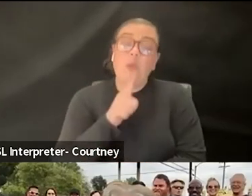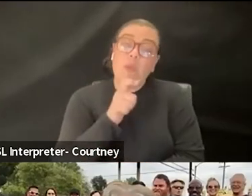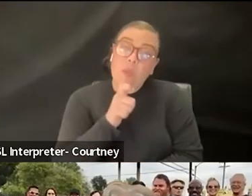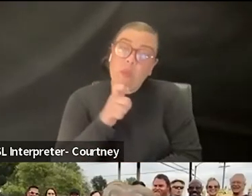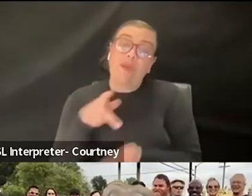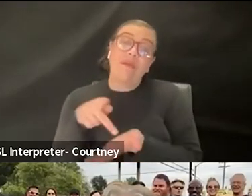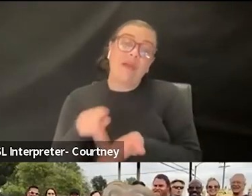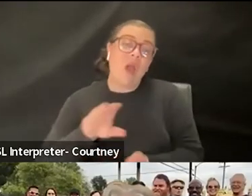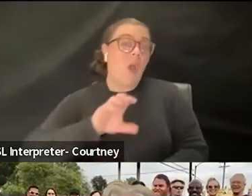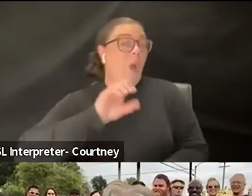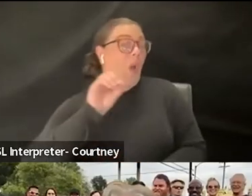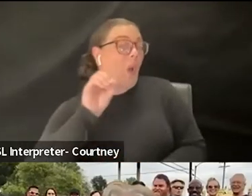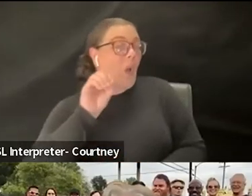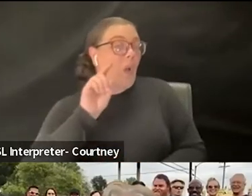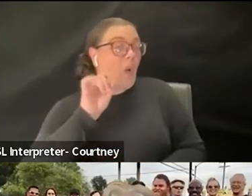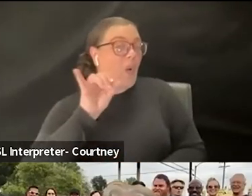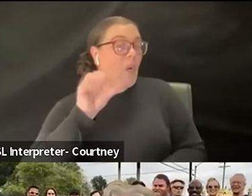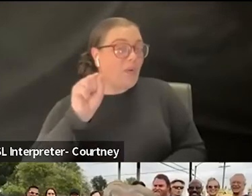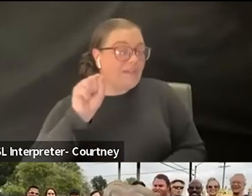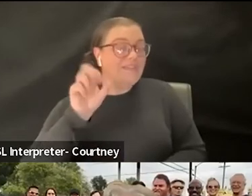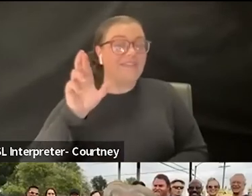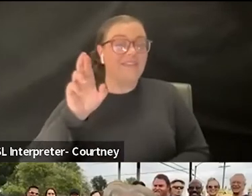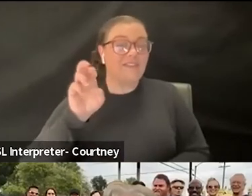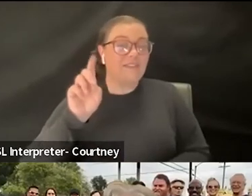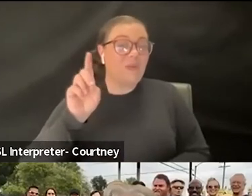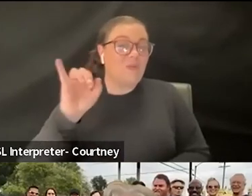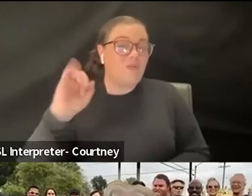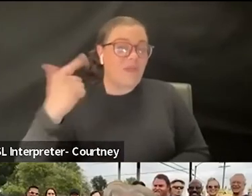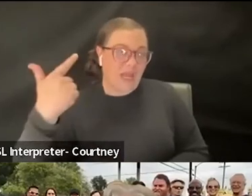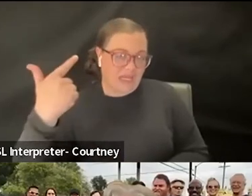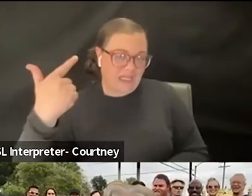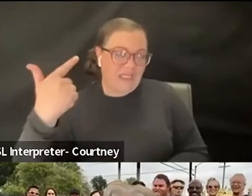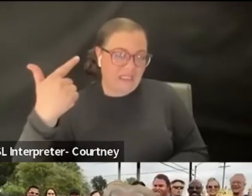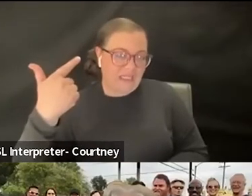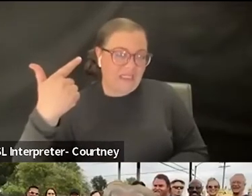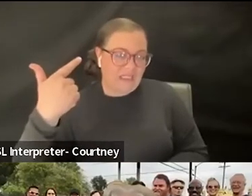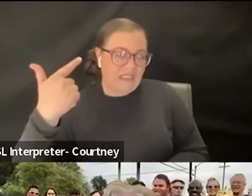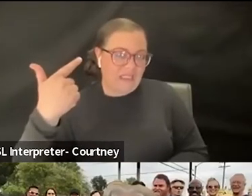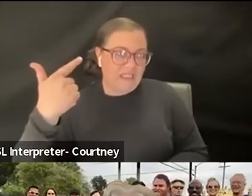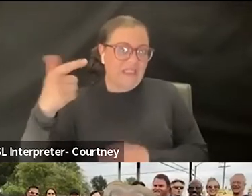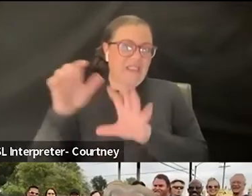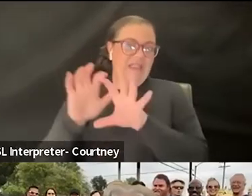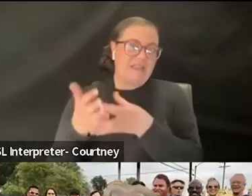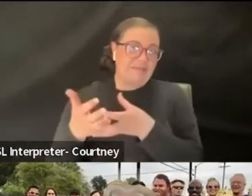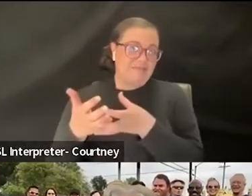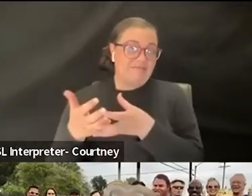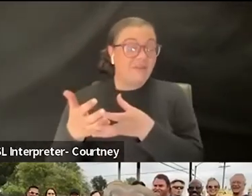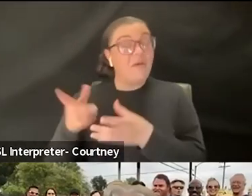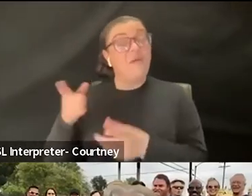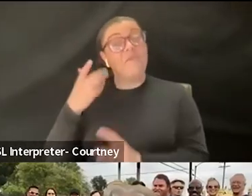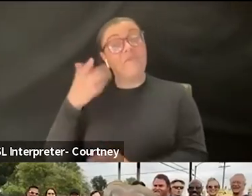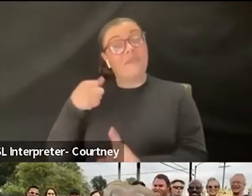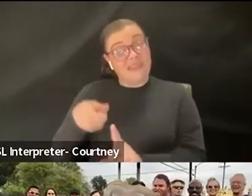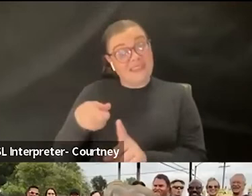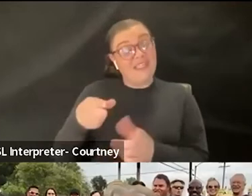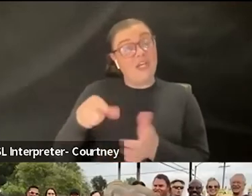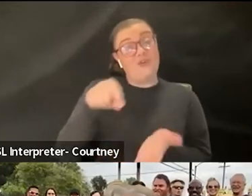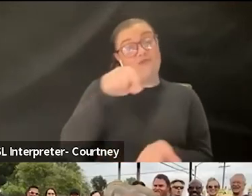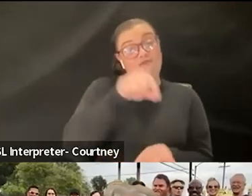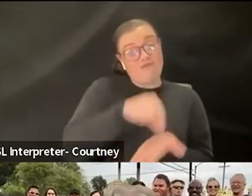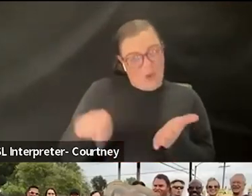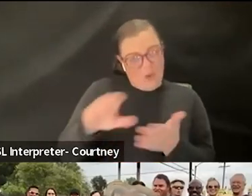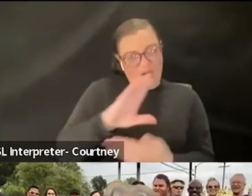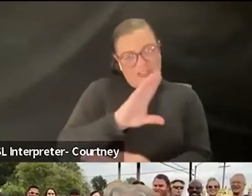Respect was a cover, actually. And Otis Redding cut it first and wrote it. So as the writer, producer, and all